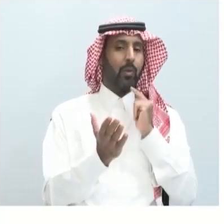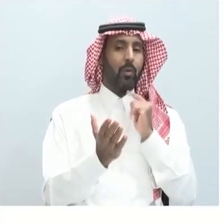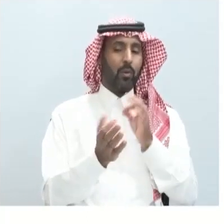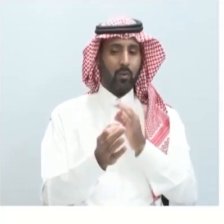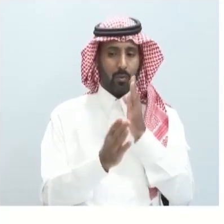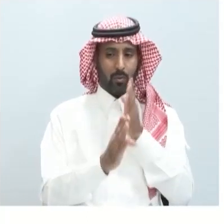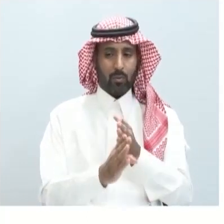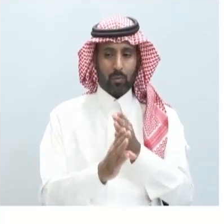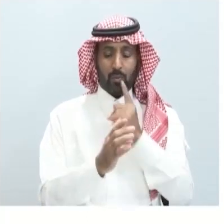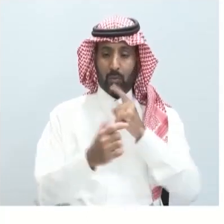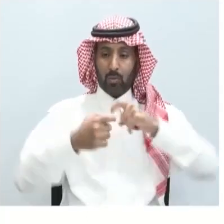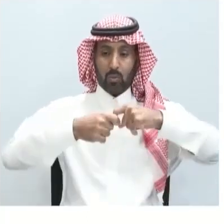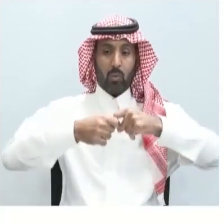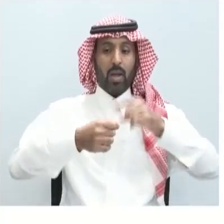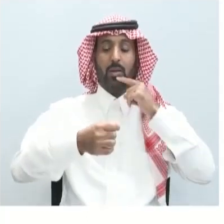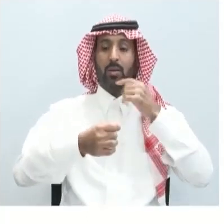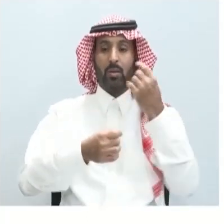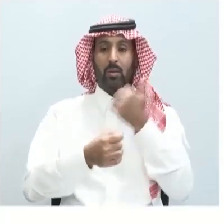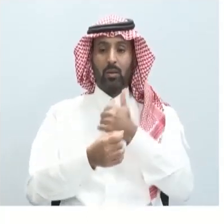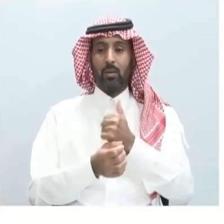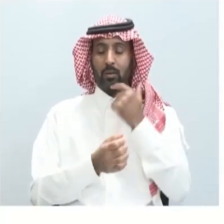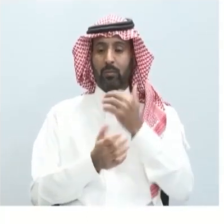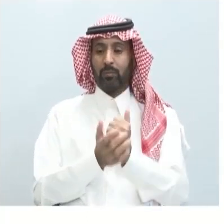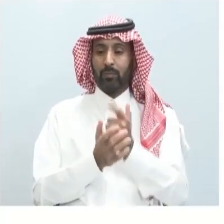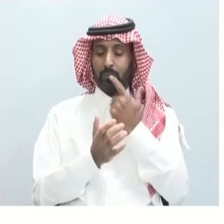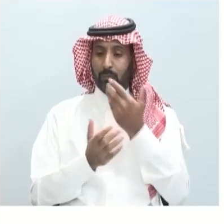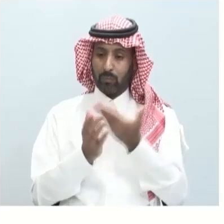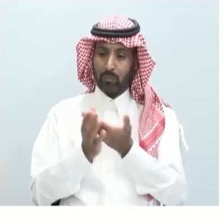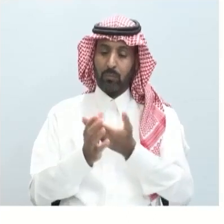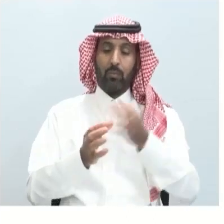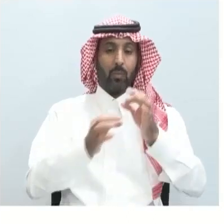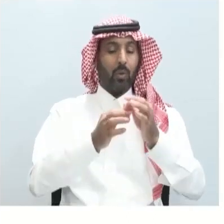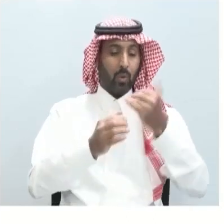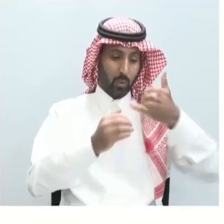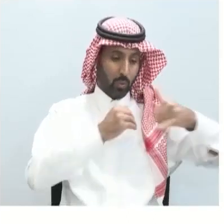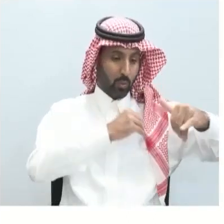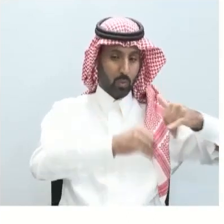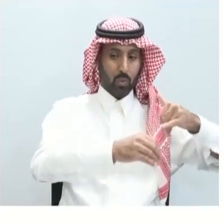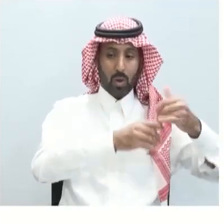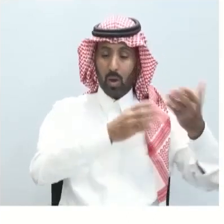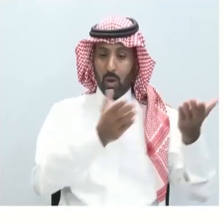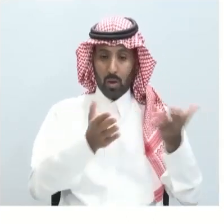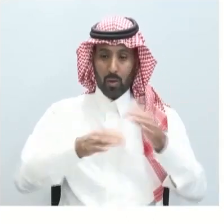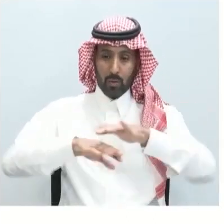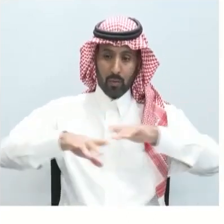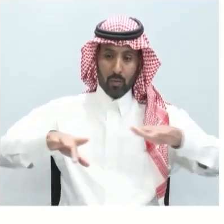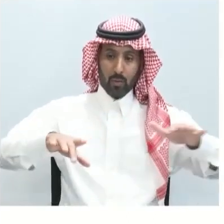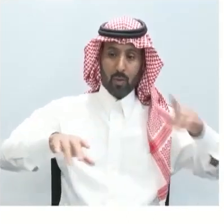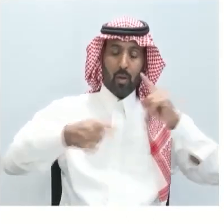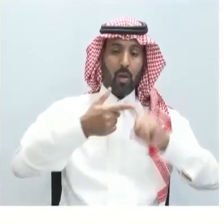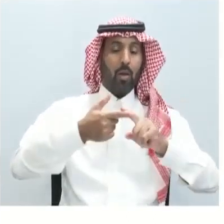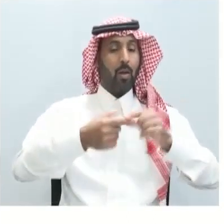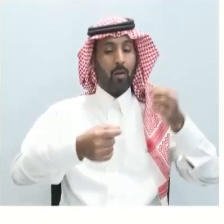strategic position that connects the waterways of three continents, Europe, Africa, and Asia. So it has